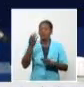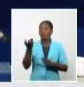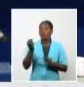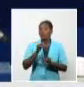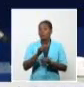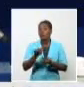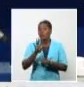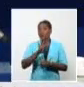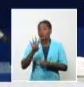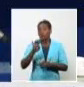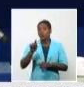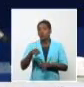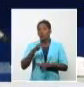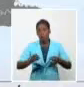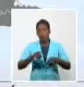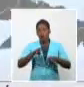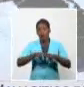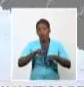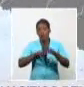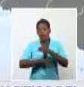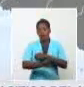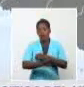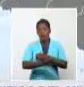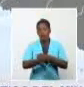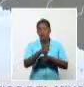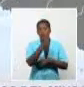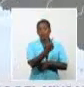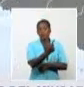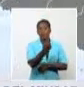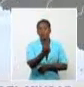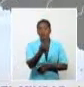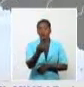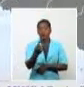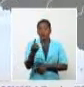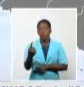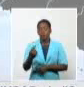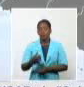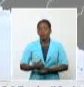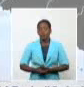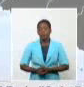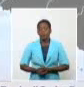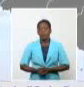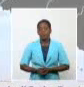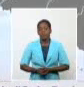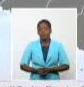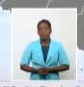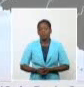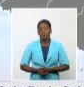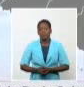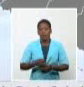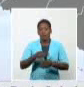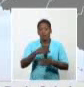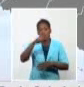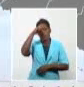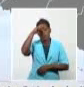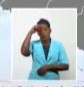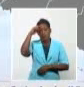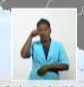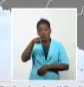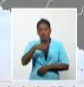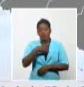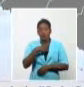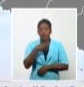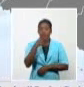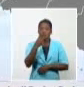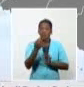for 36.1%. The most representative provinces are Havana, with 29 cases,